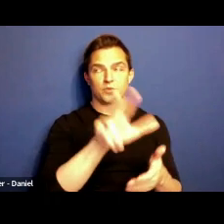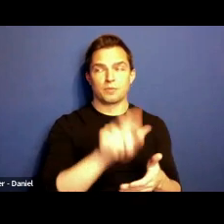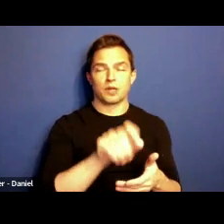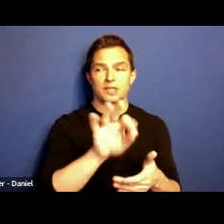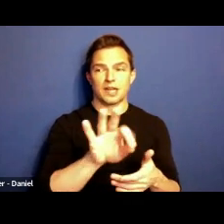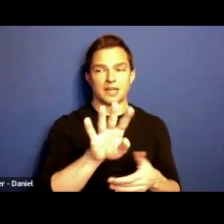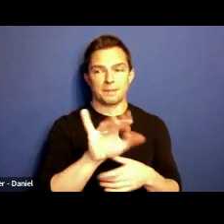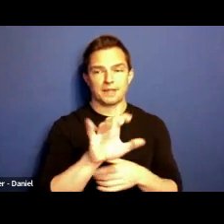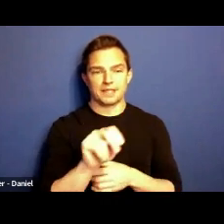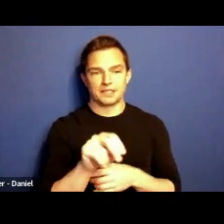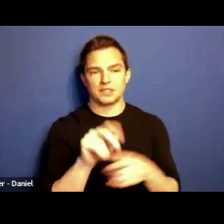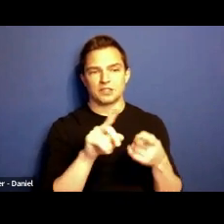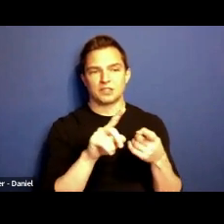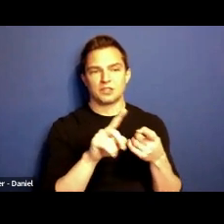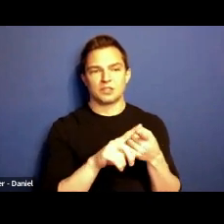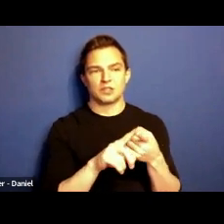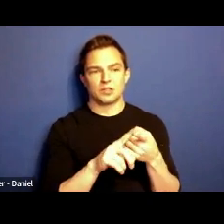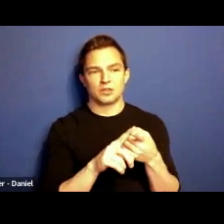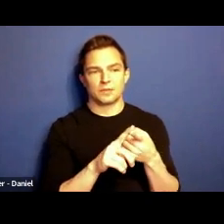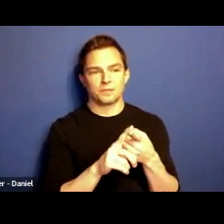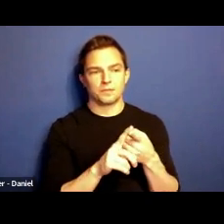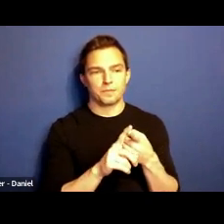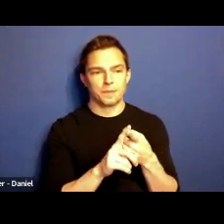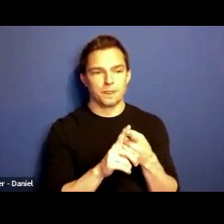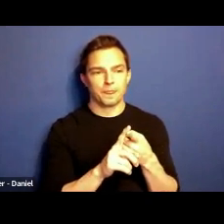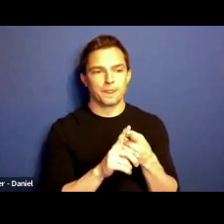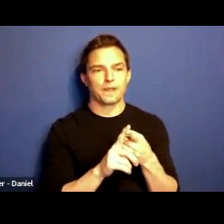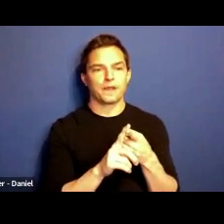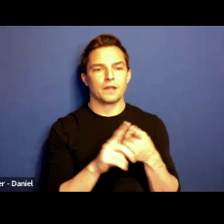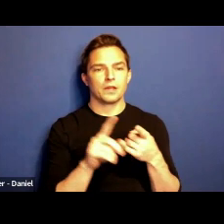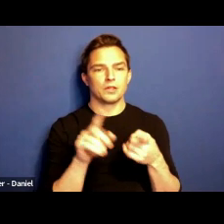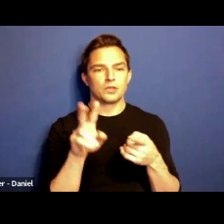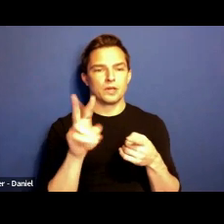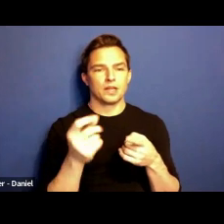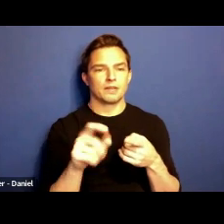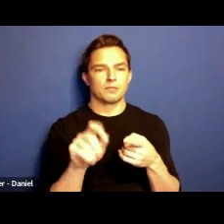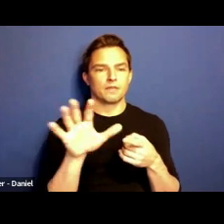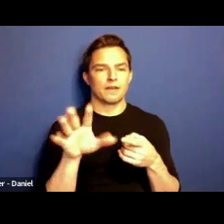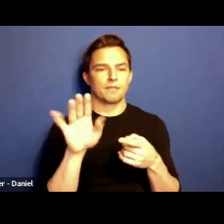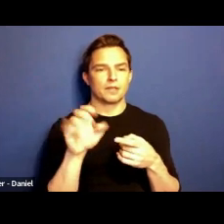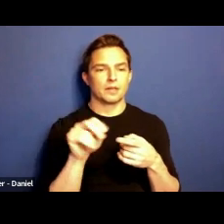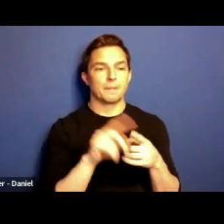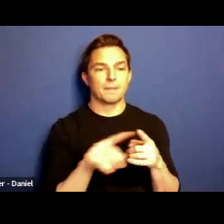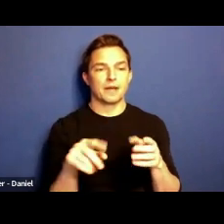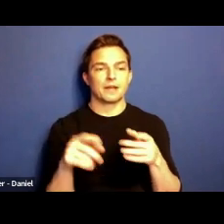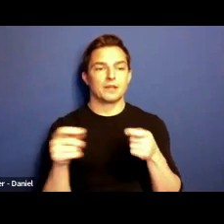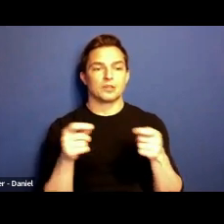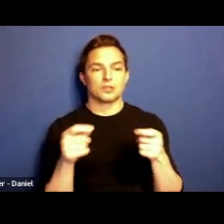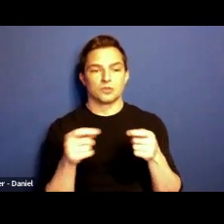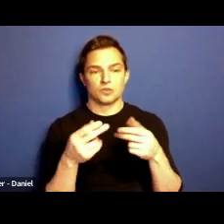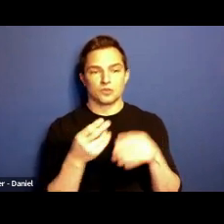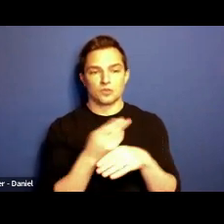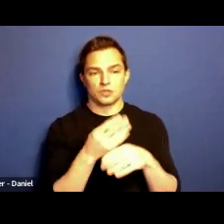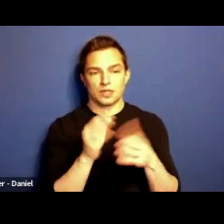$11.5 billion in total dollars, controlling for inflation, it's dropped by $2 billion, controlling for using the